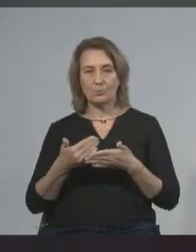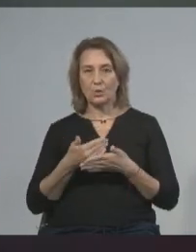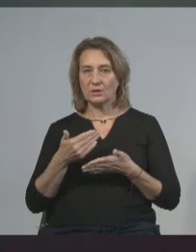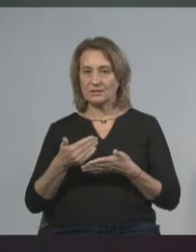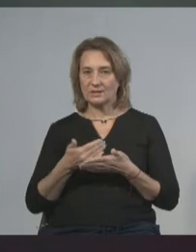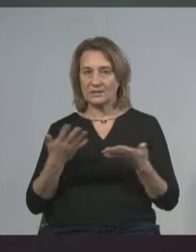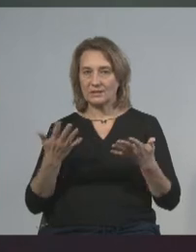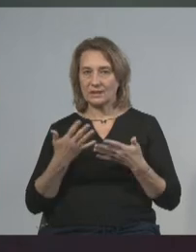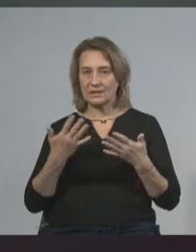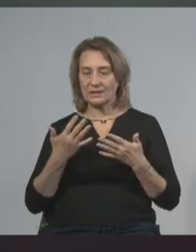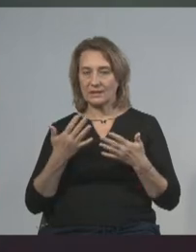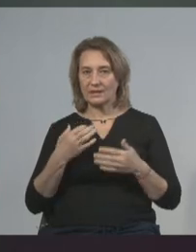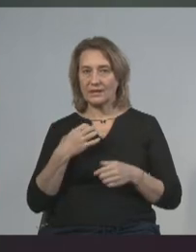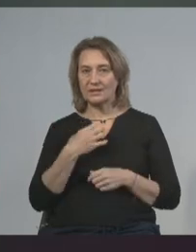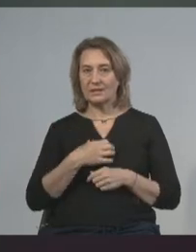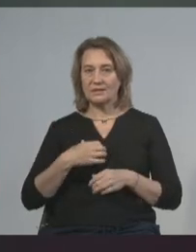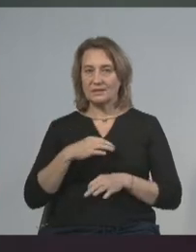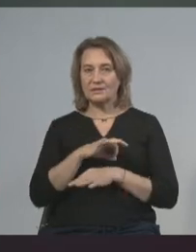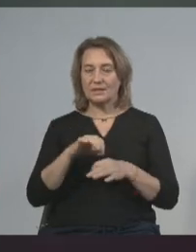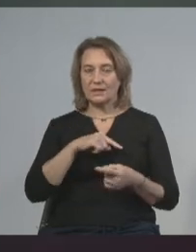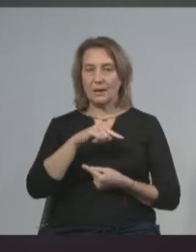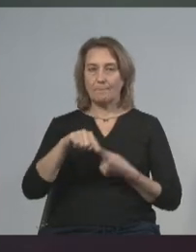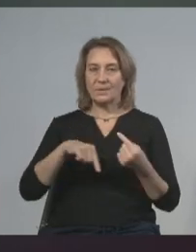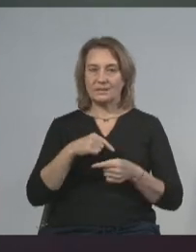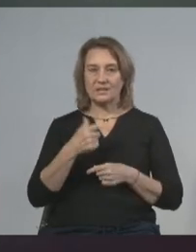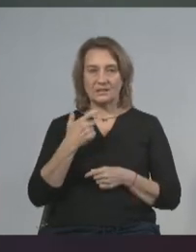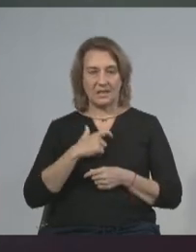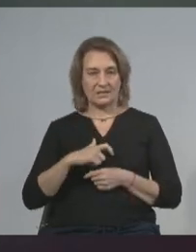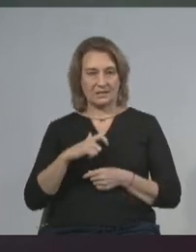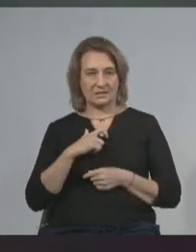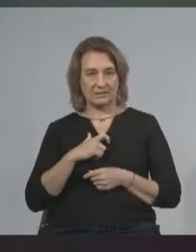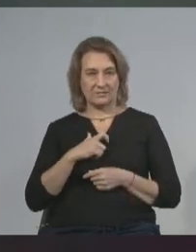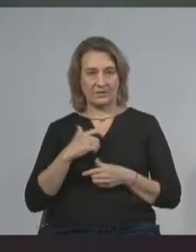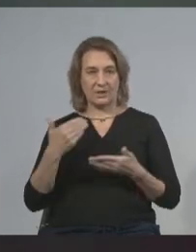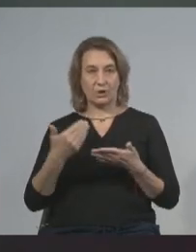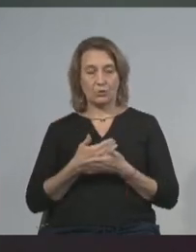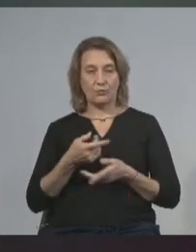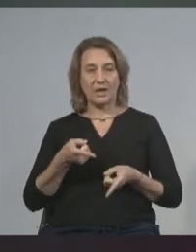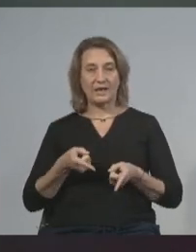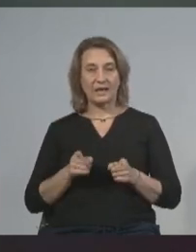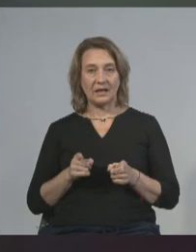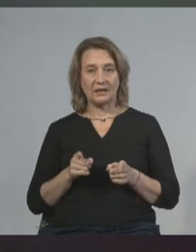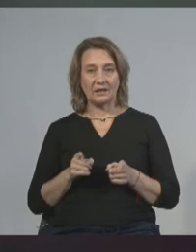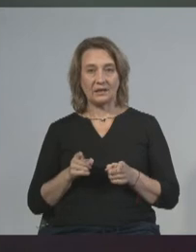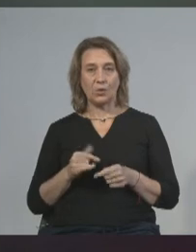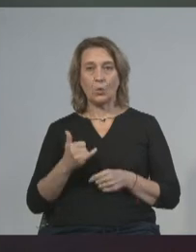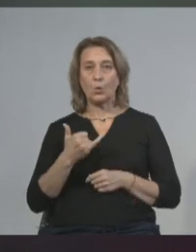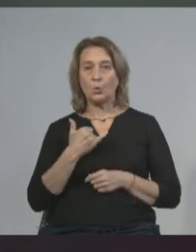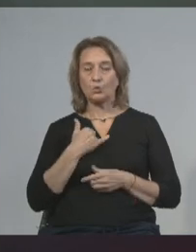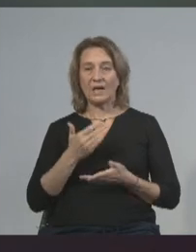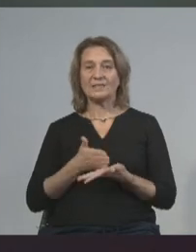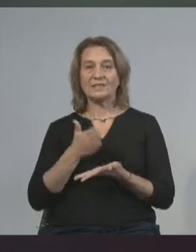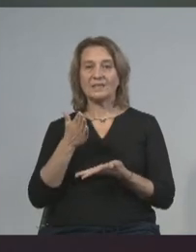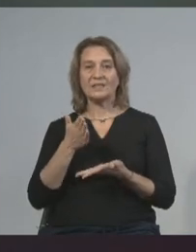monetization and some strategy some business strategy in new realities